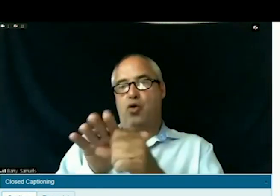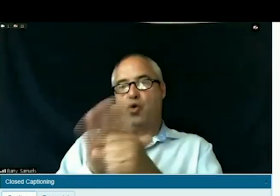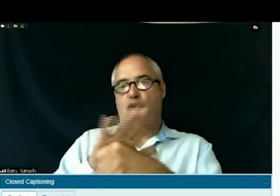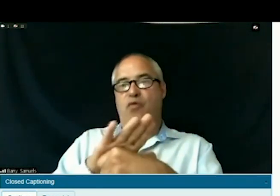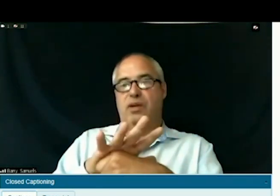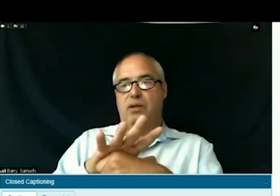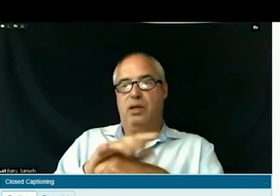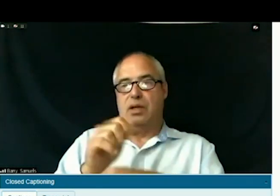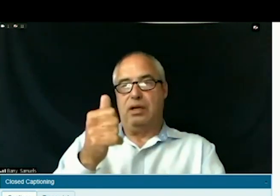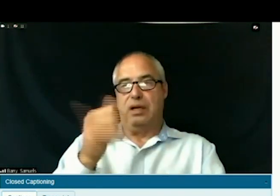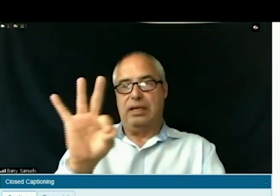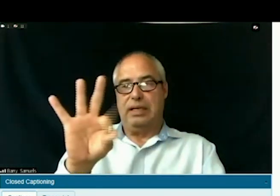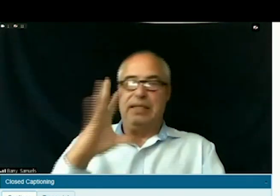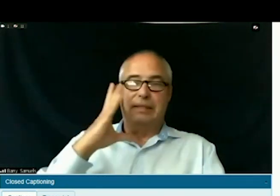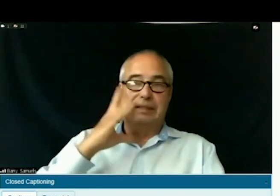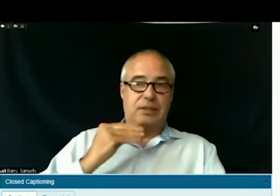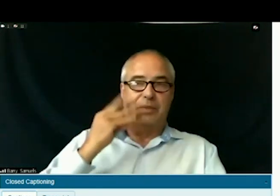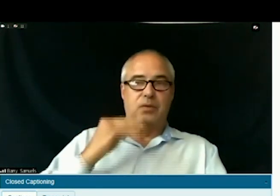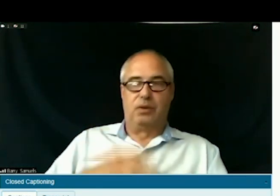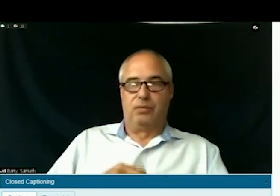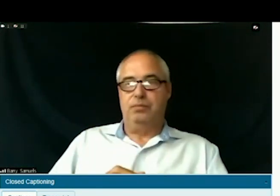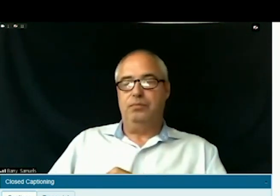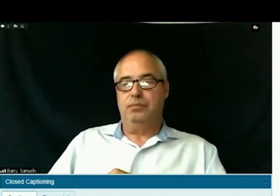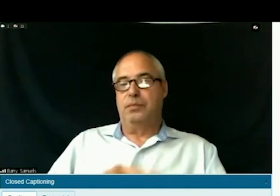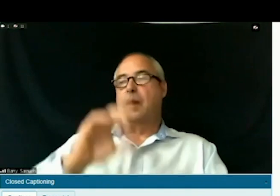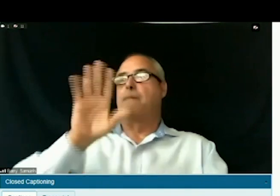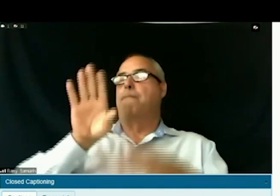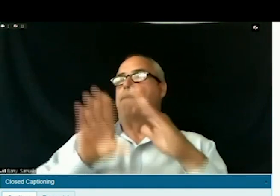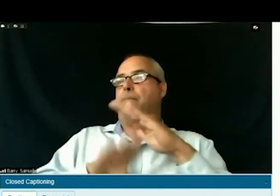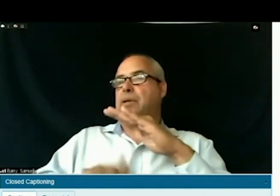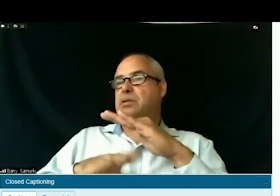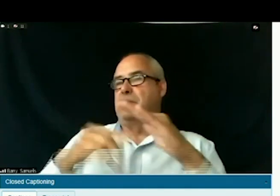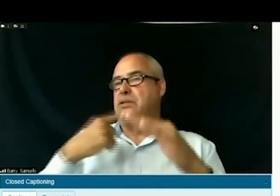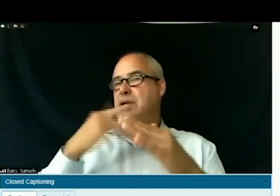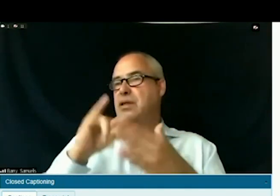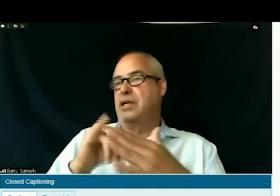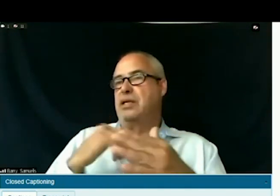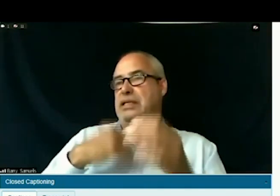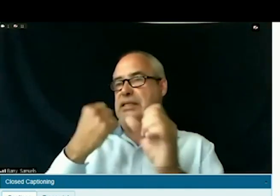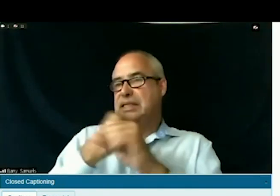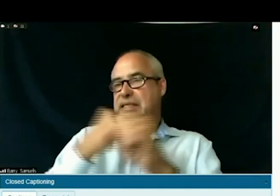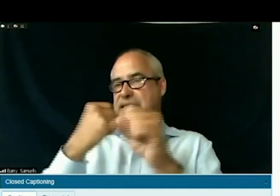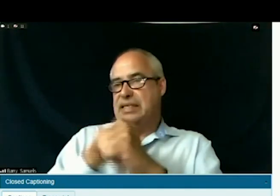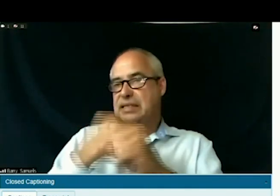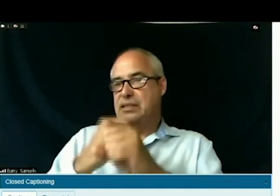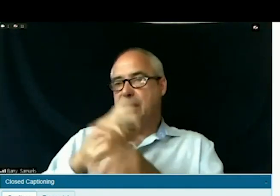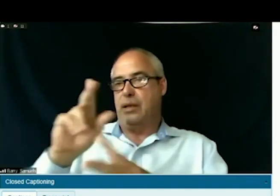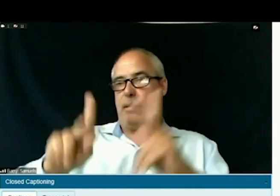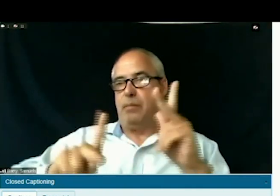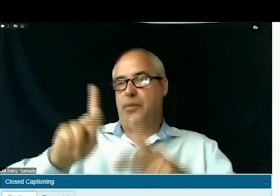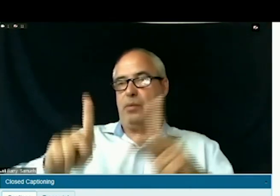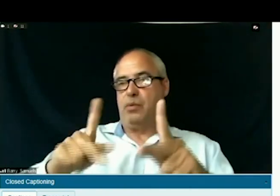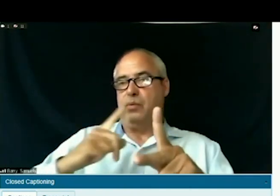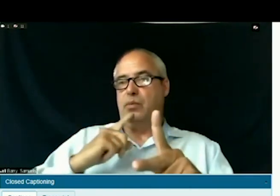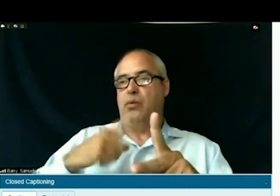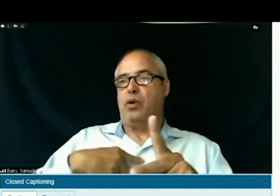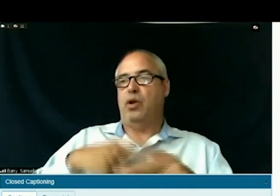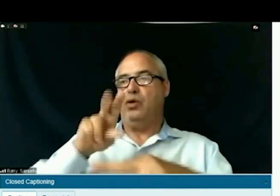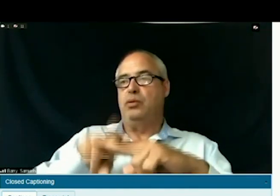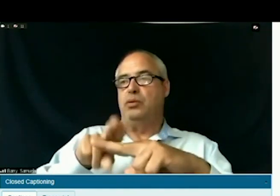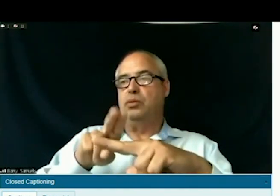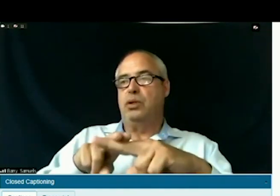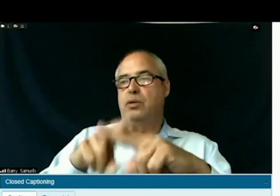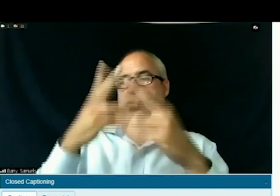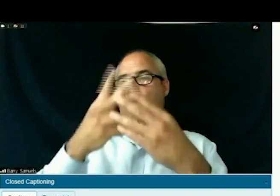experience. So that it's basically saying that statistics are people with the tears wiped away. That is